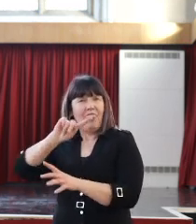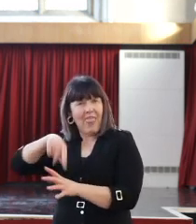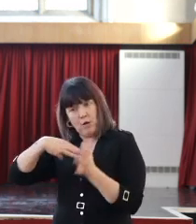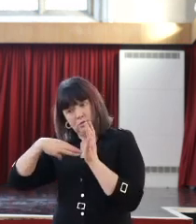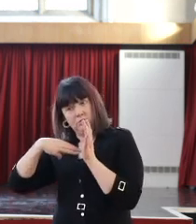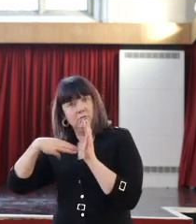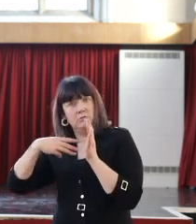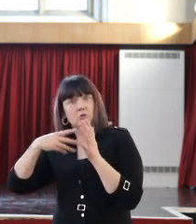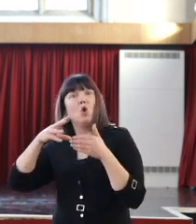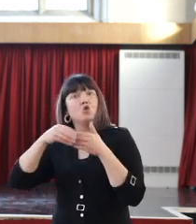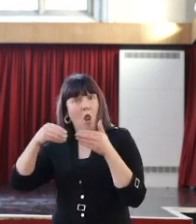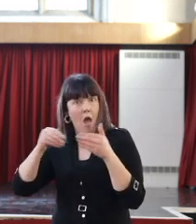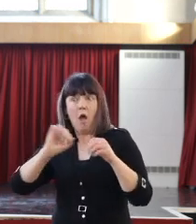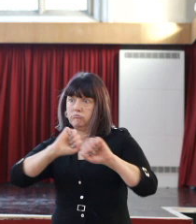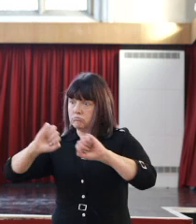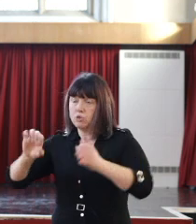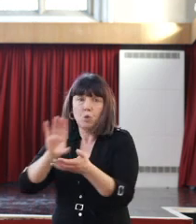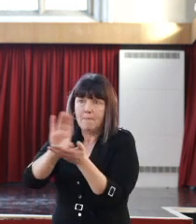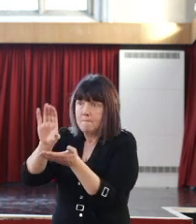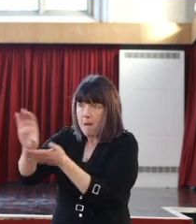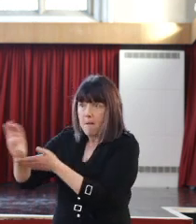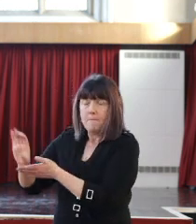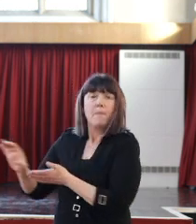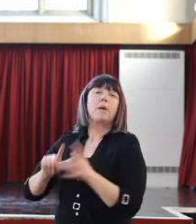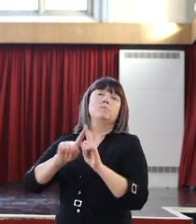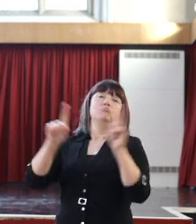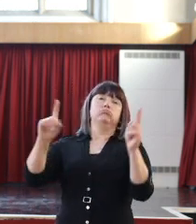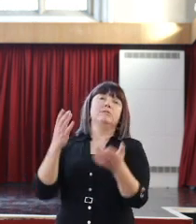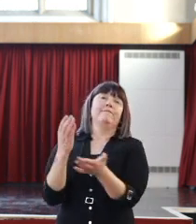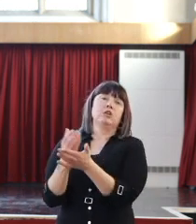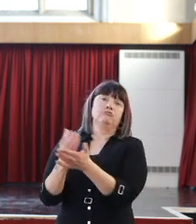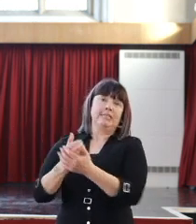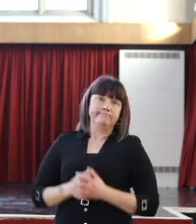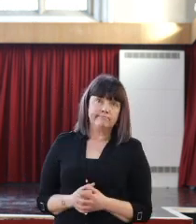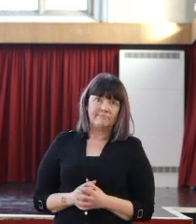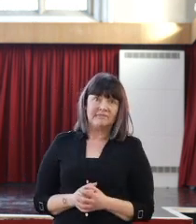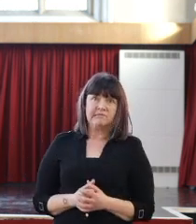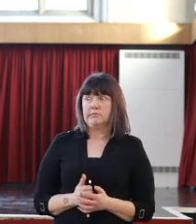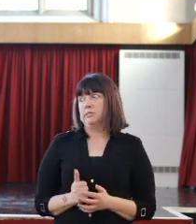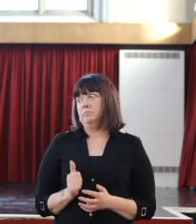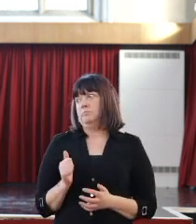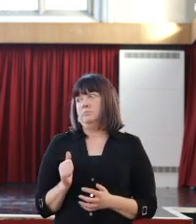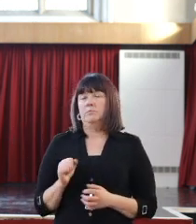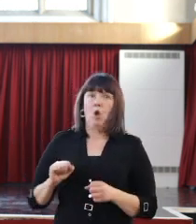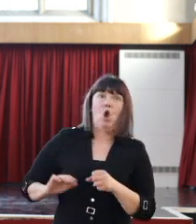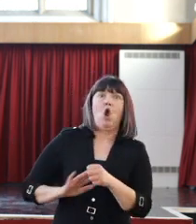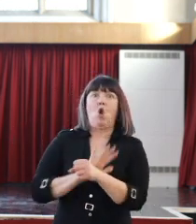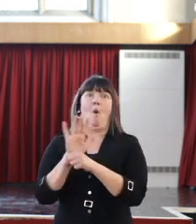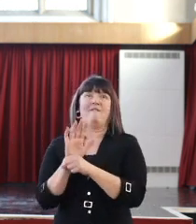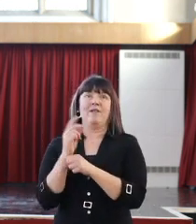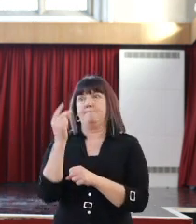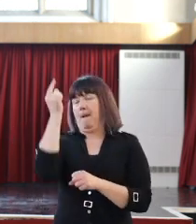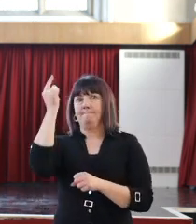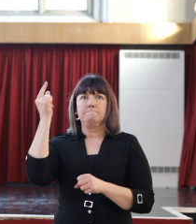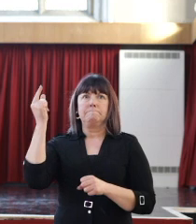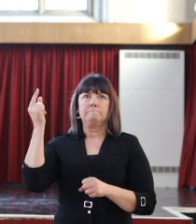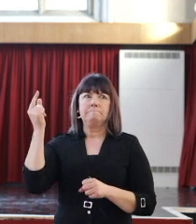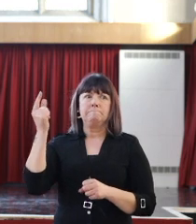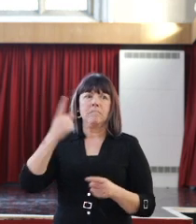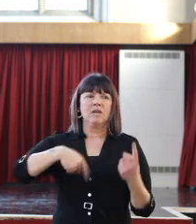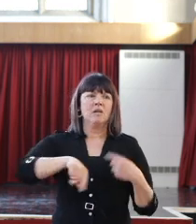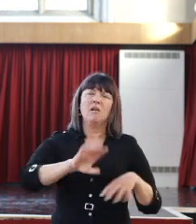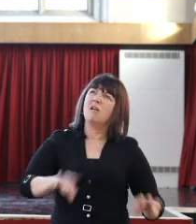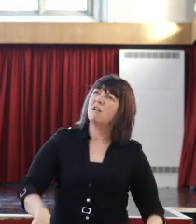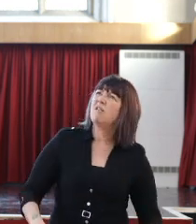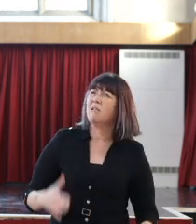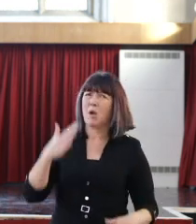of their generosity. And when COVID hit, and they told us that they were lonely, or bored, or their